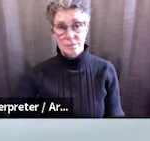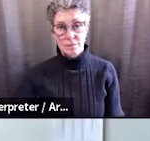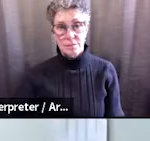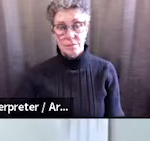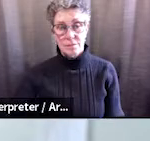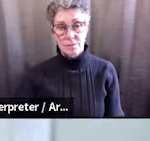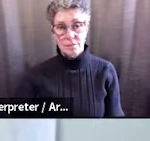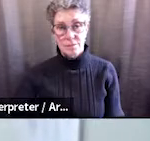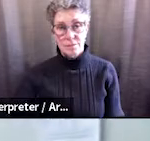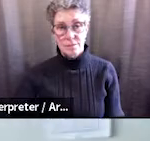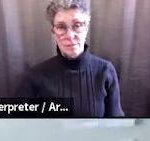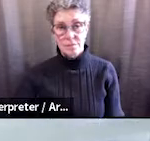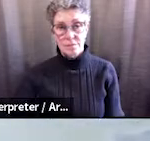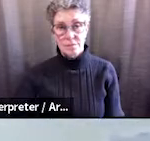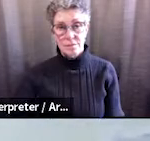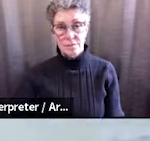life.